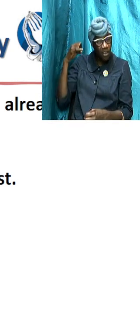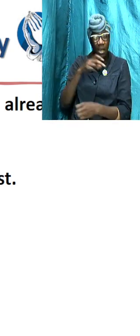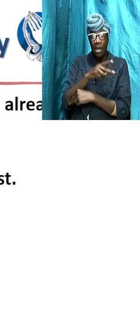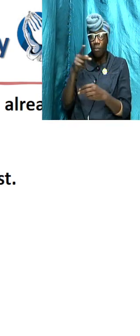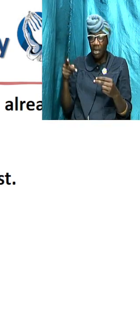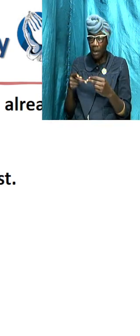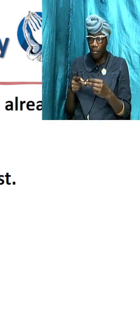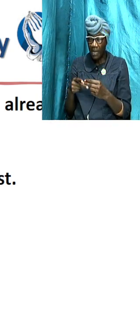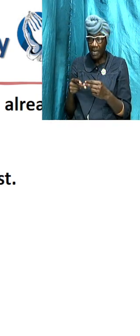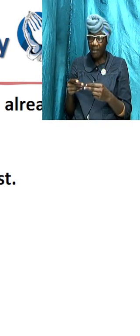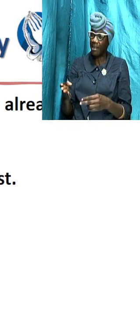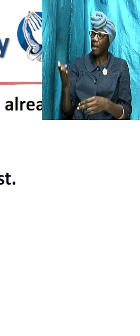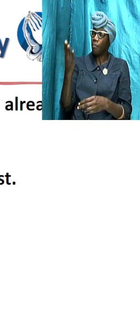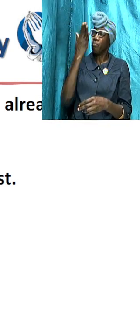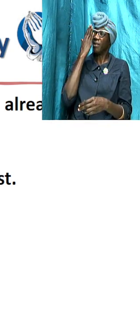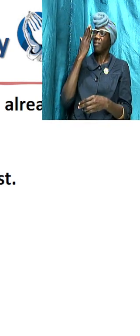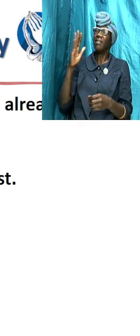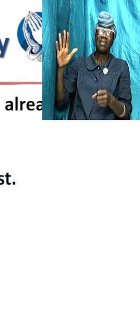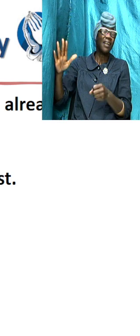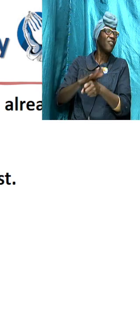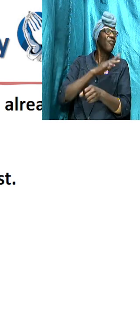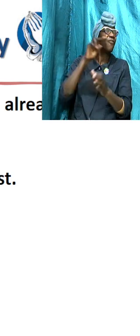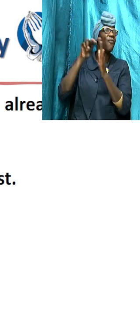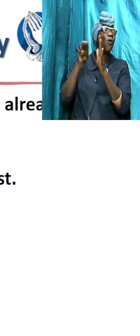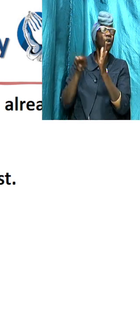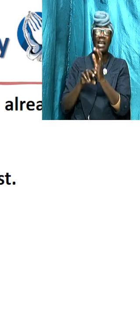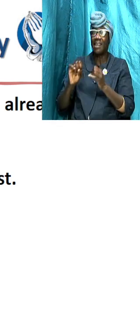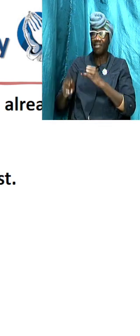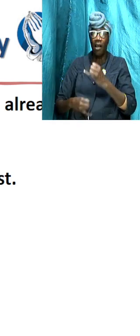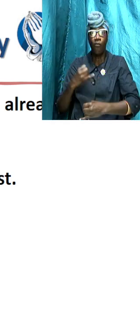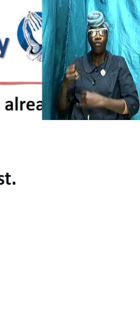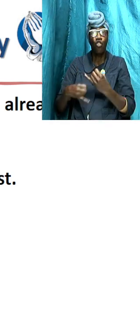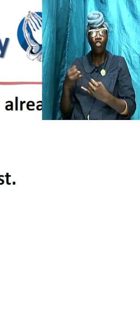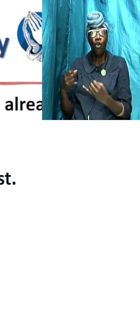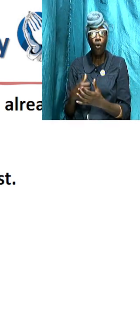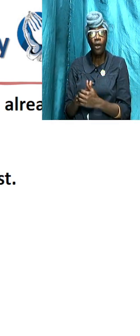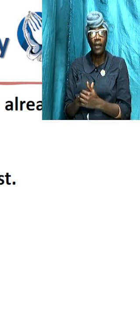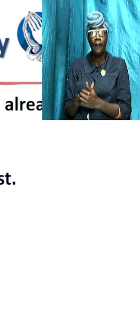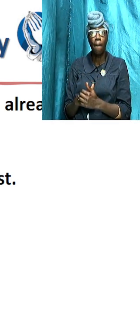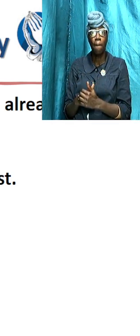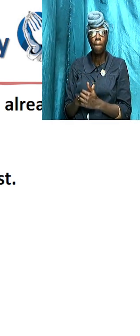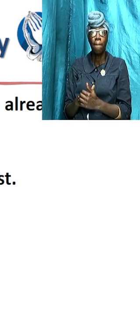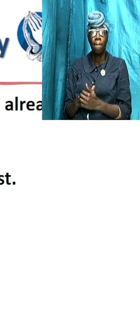in his presence there is fullness of joy. Amen.